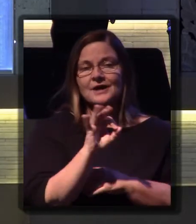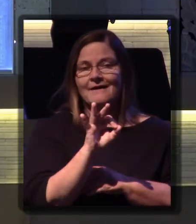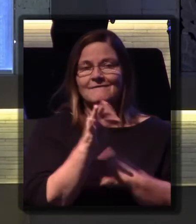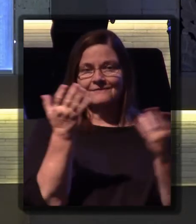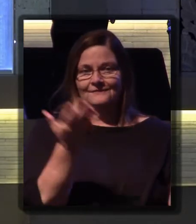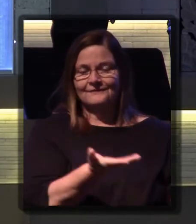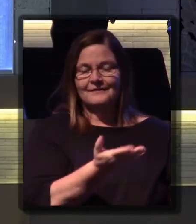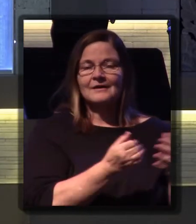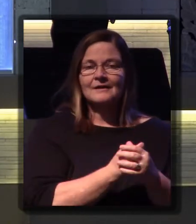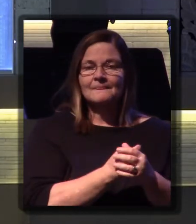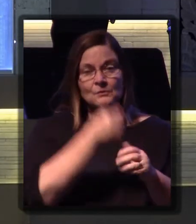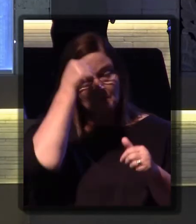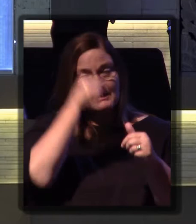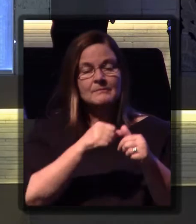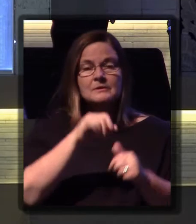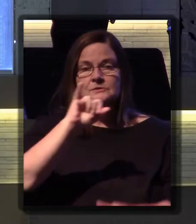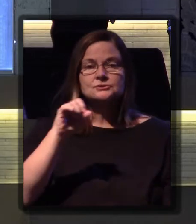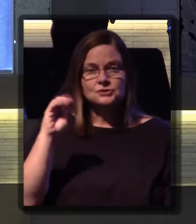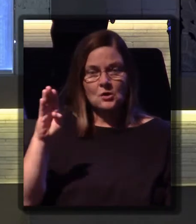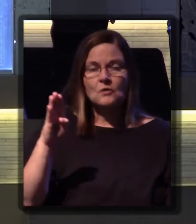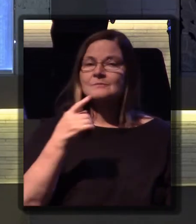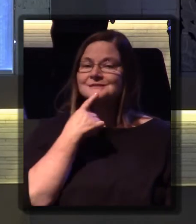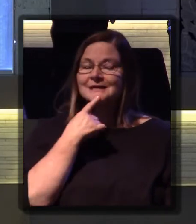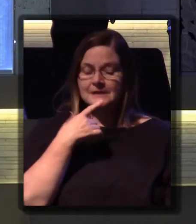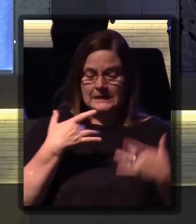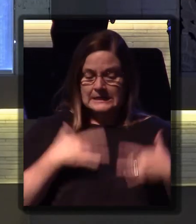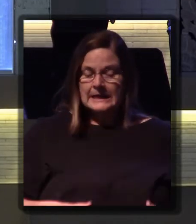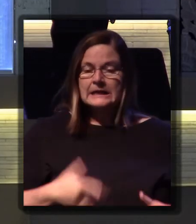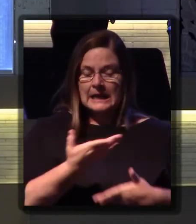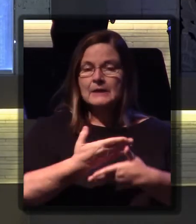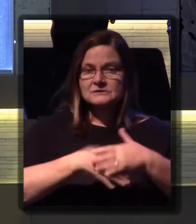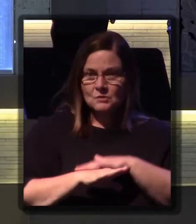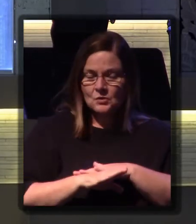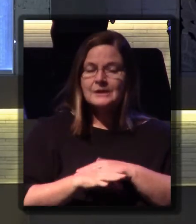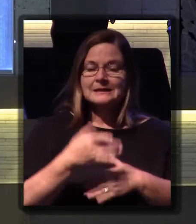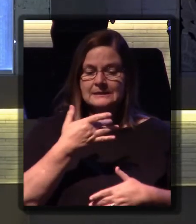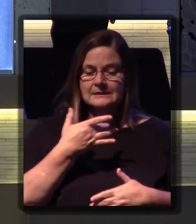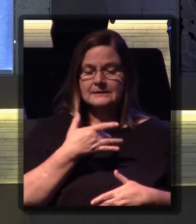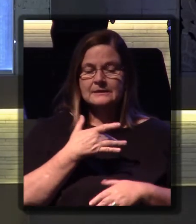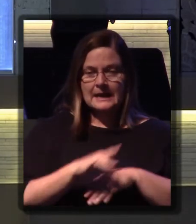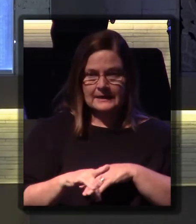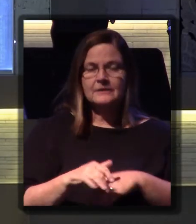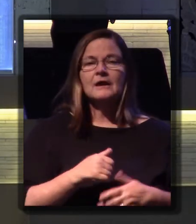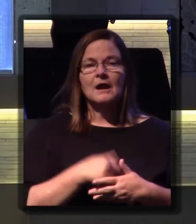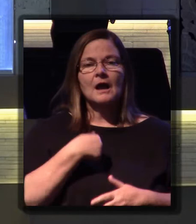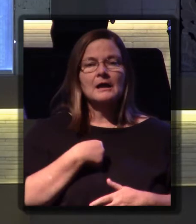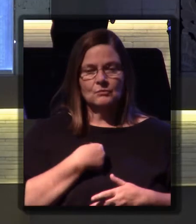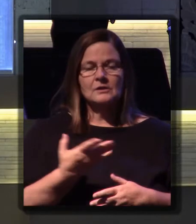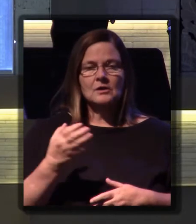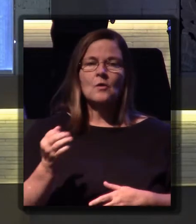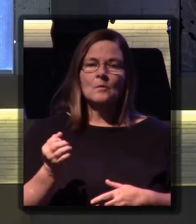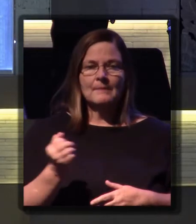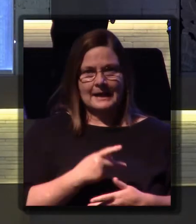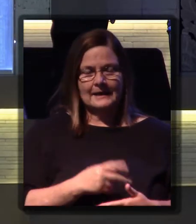Then they will be revealed to be the worthless chaff that they are. Remember, Job said,